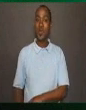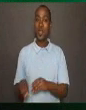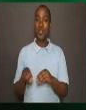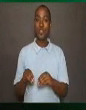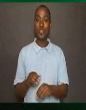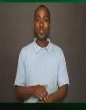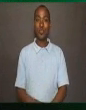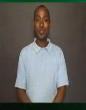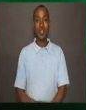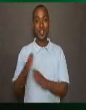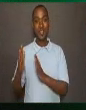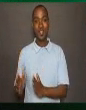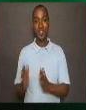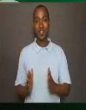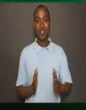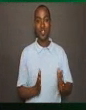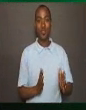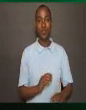Students, let's get ready.